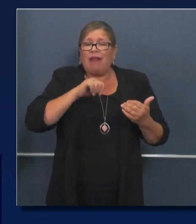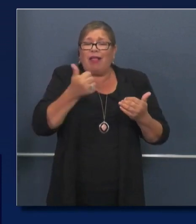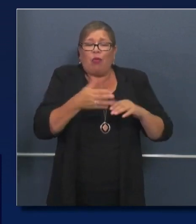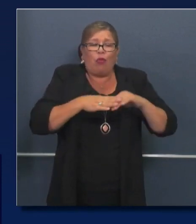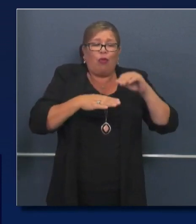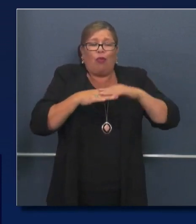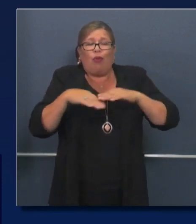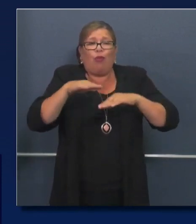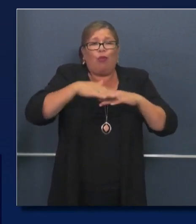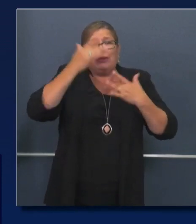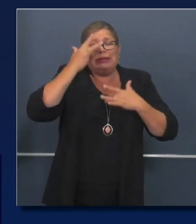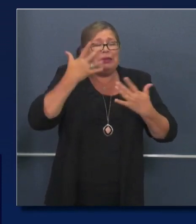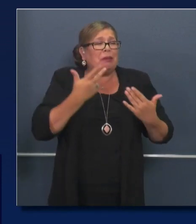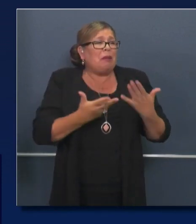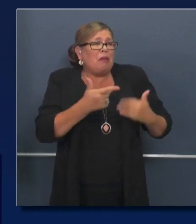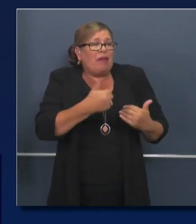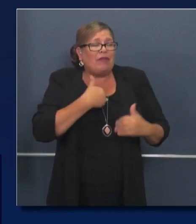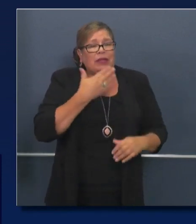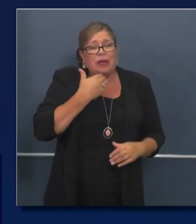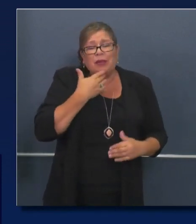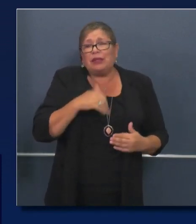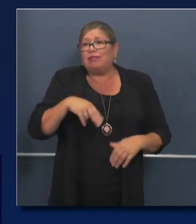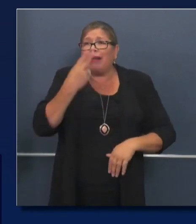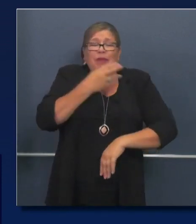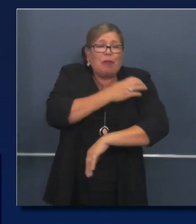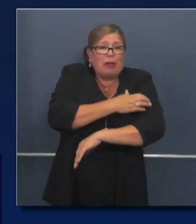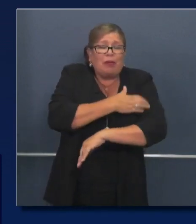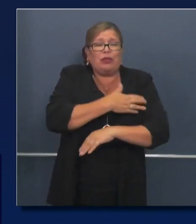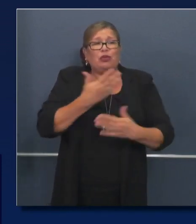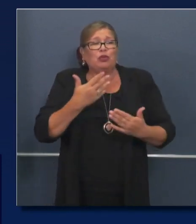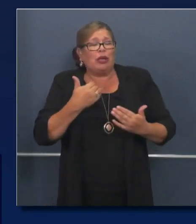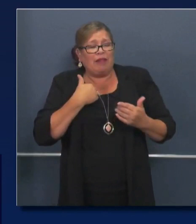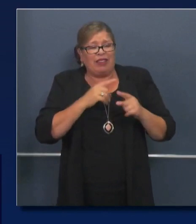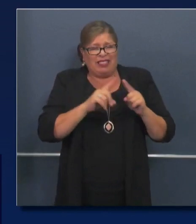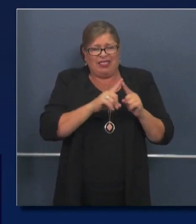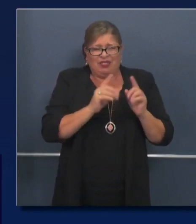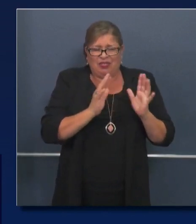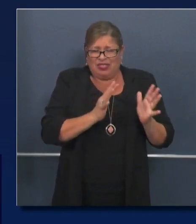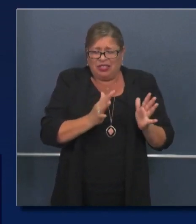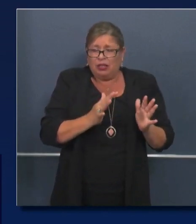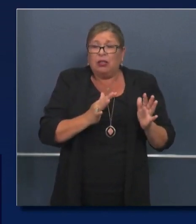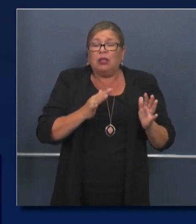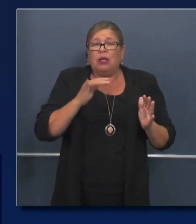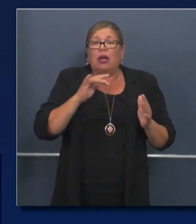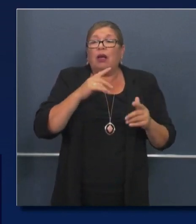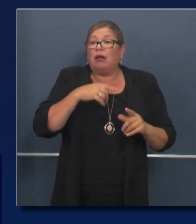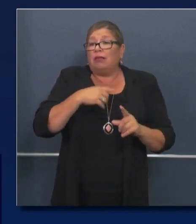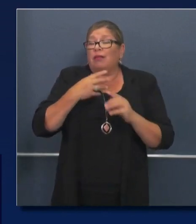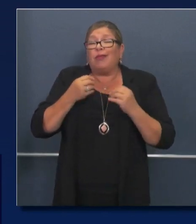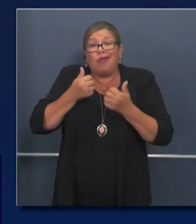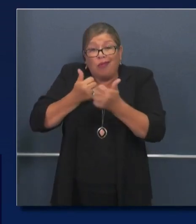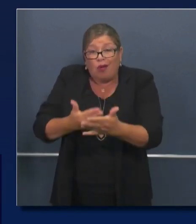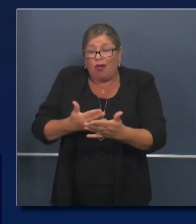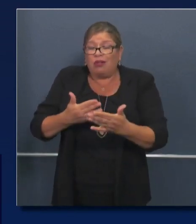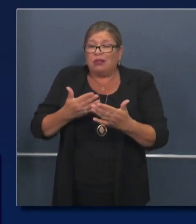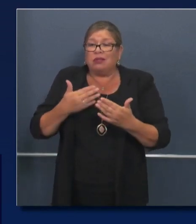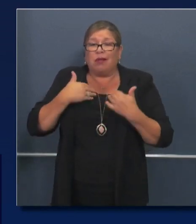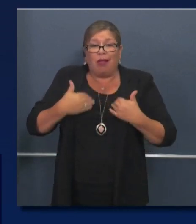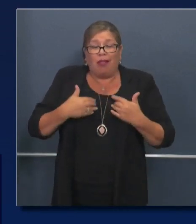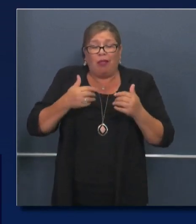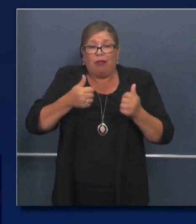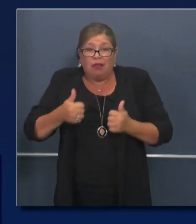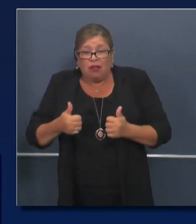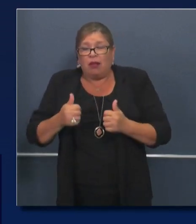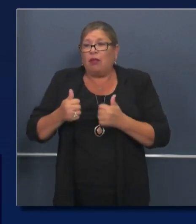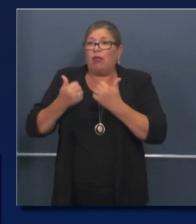other related issues. Issues is also related to food deserts, all kinds of socioeconomic issues that we